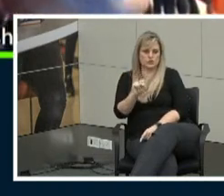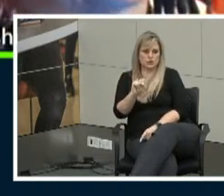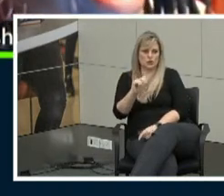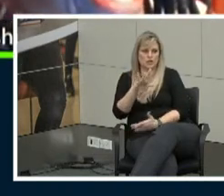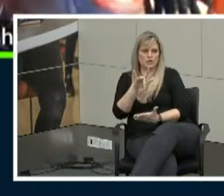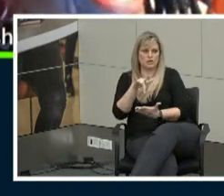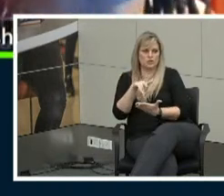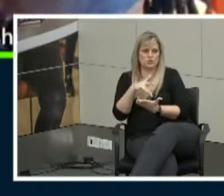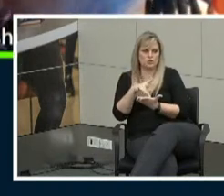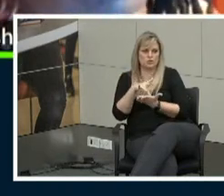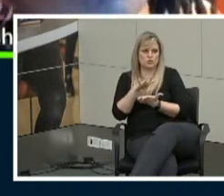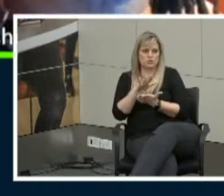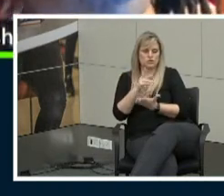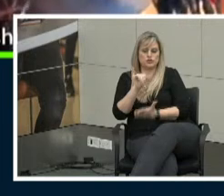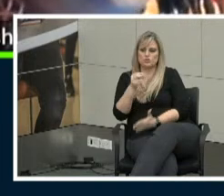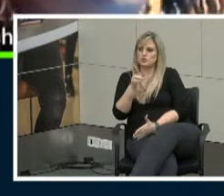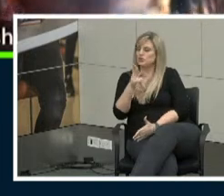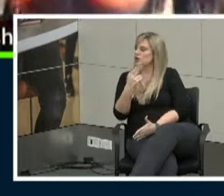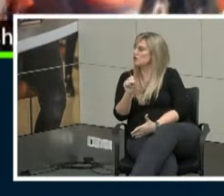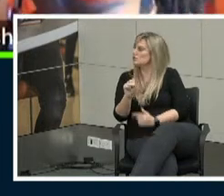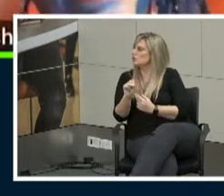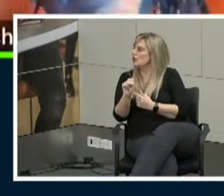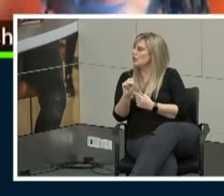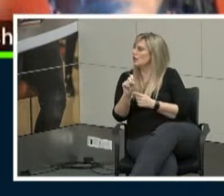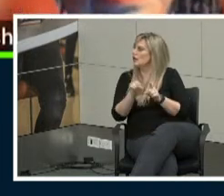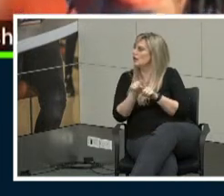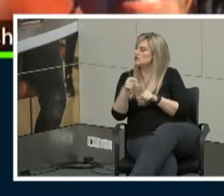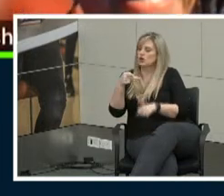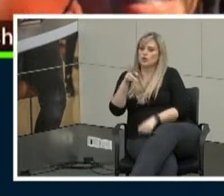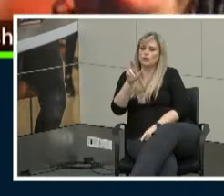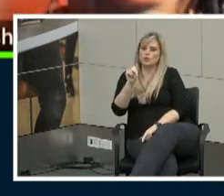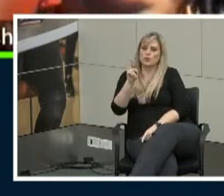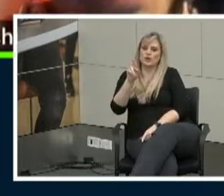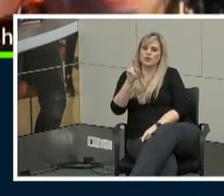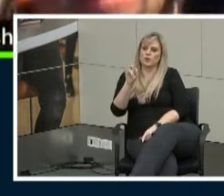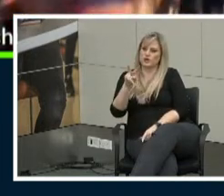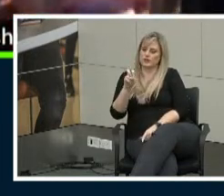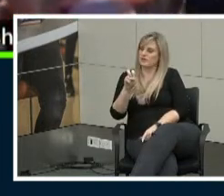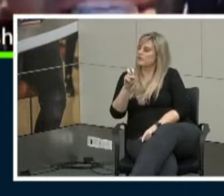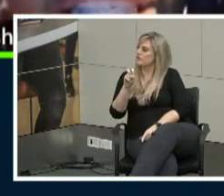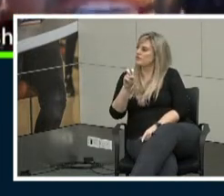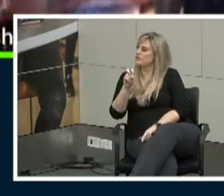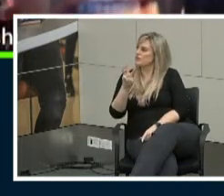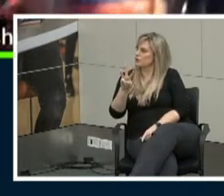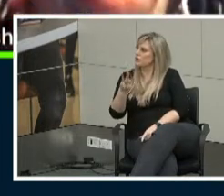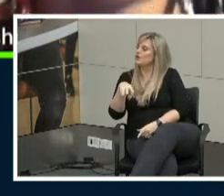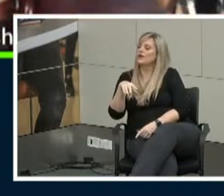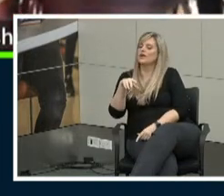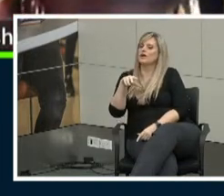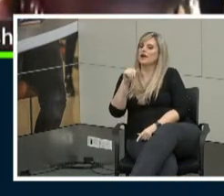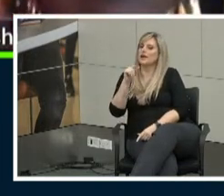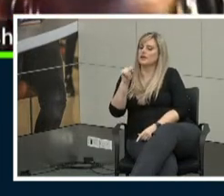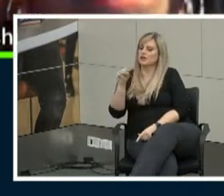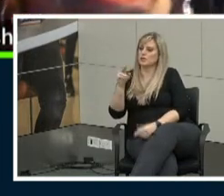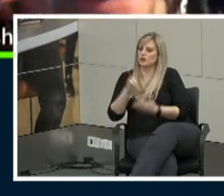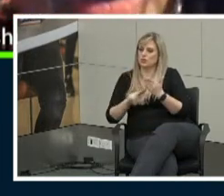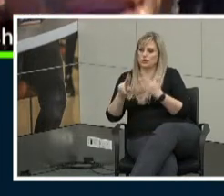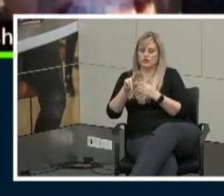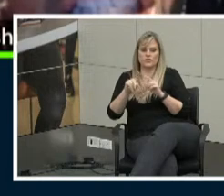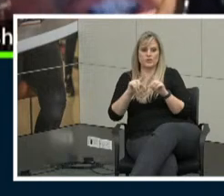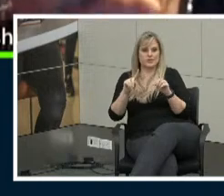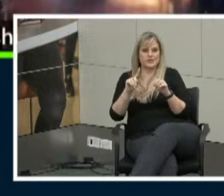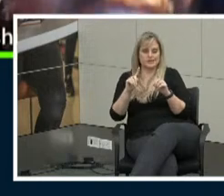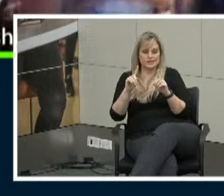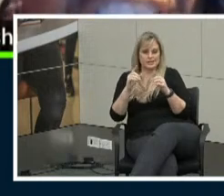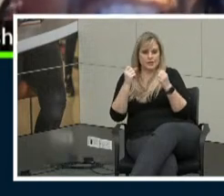High college and also perview A&M University what I'd like to say is despite the